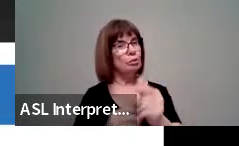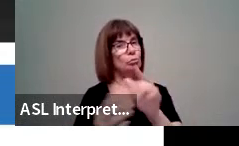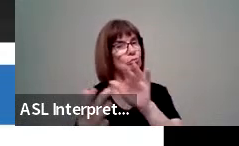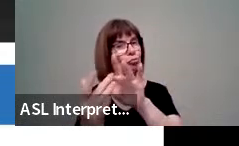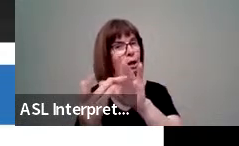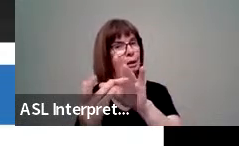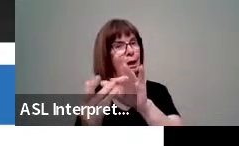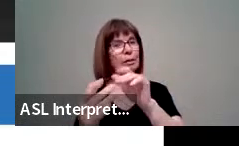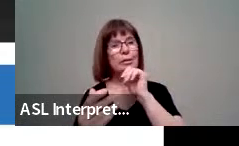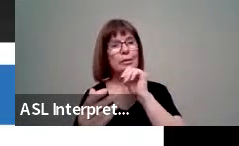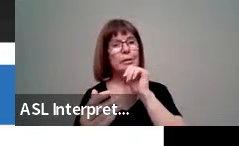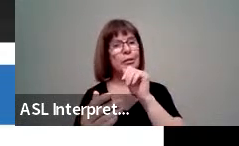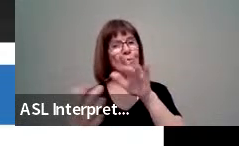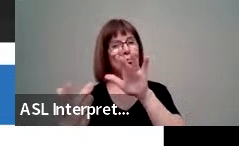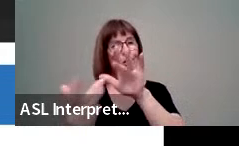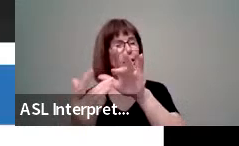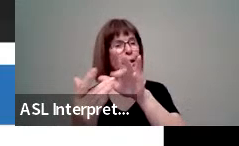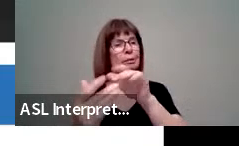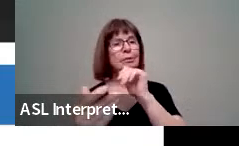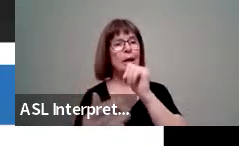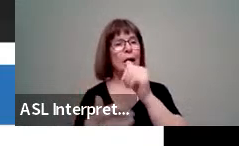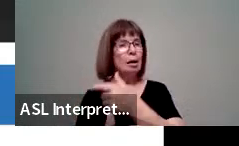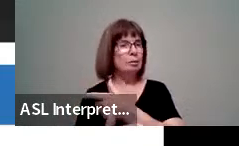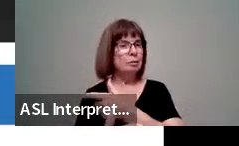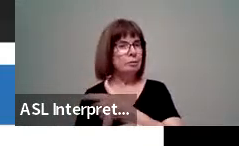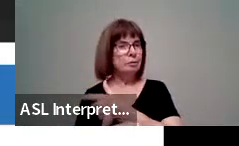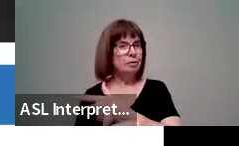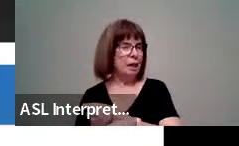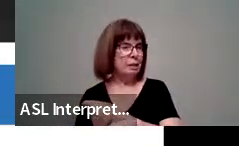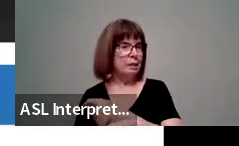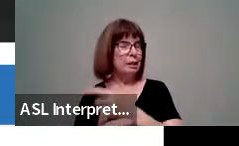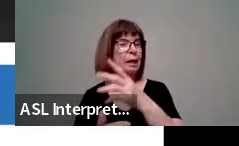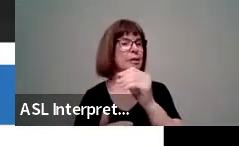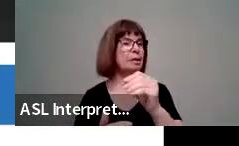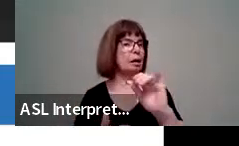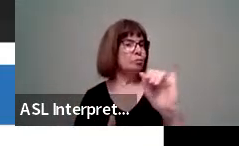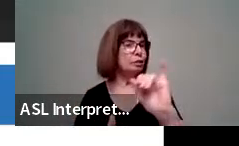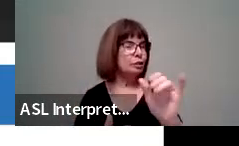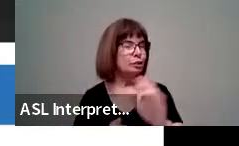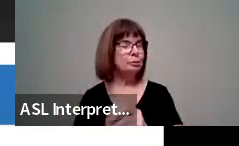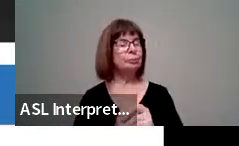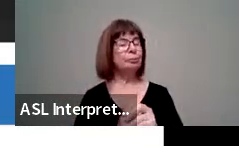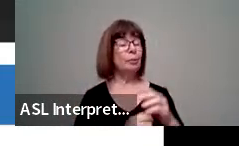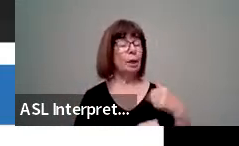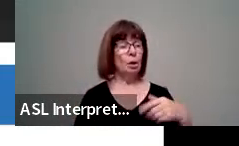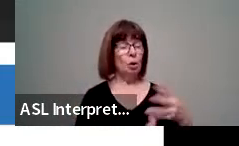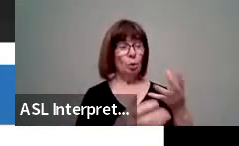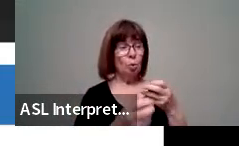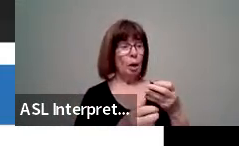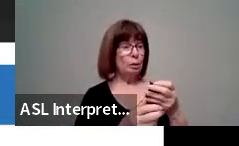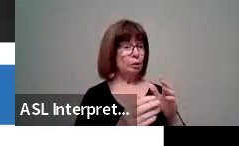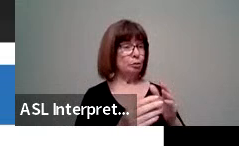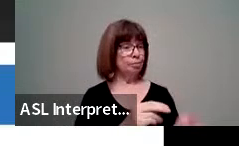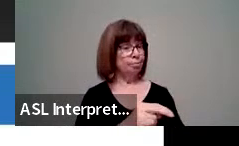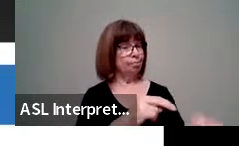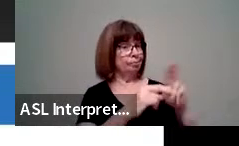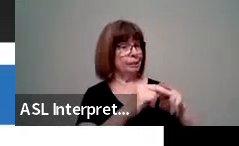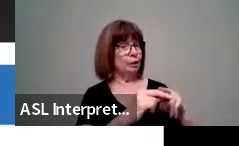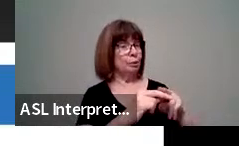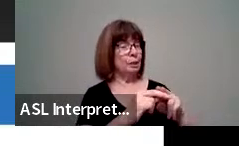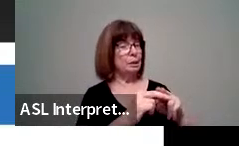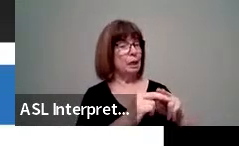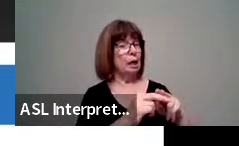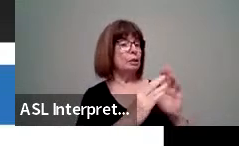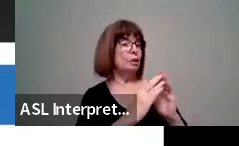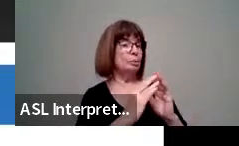uninsured parts of our communities. We want to increase our community support team, and they're